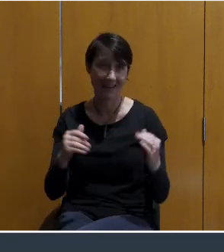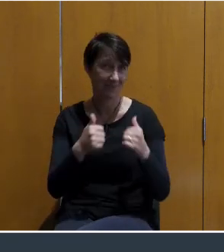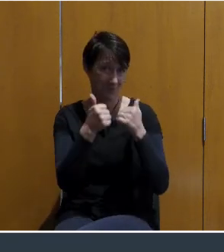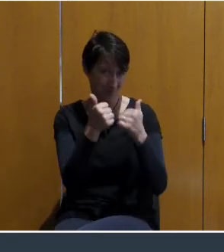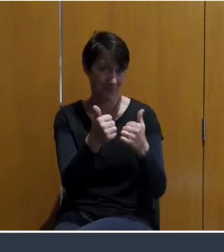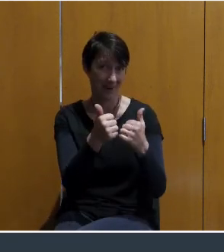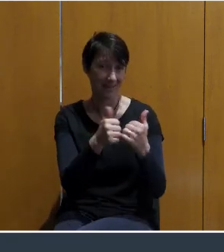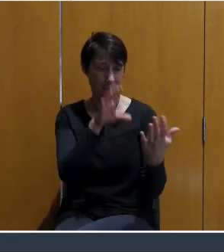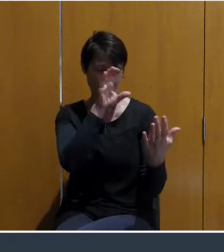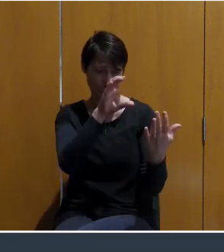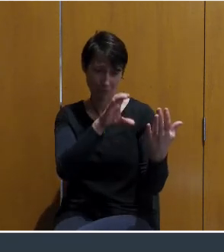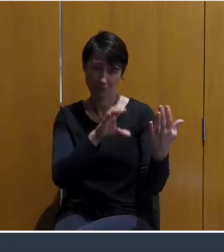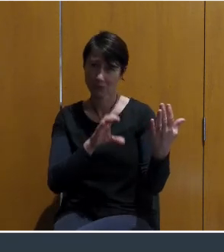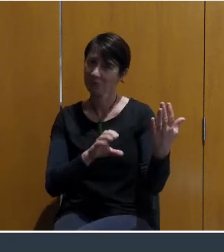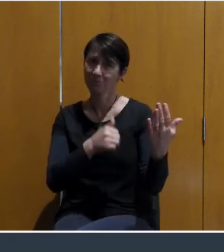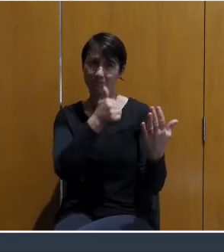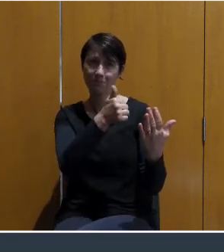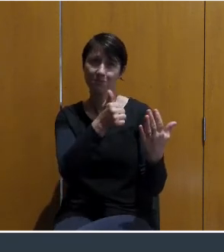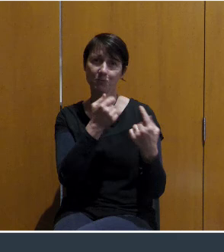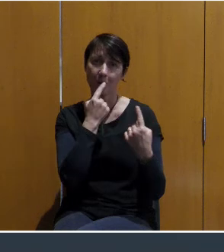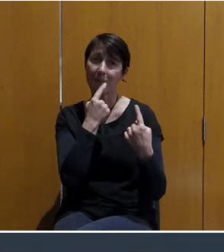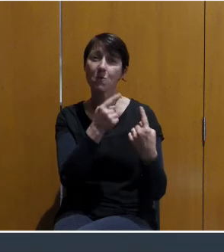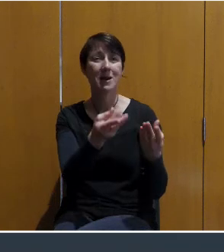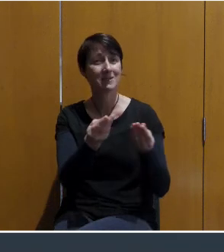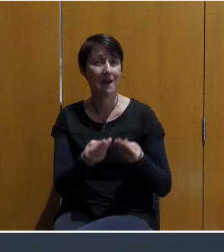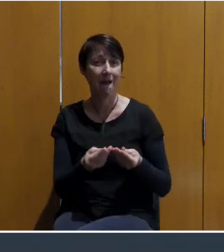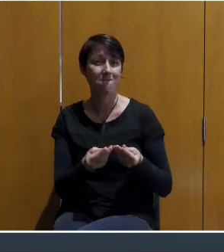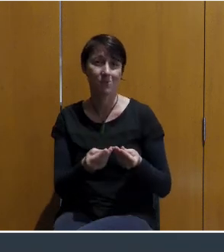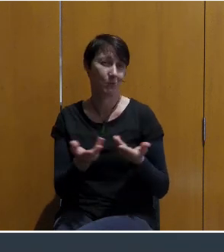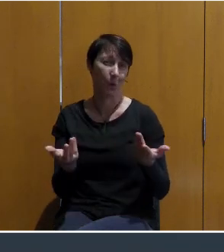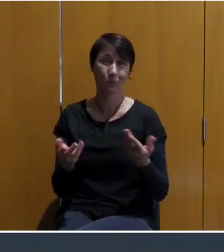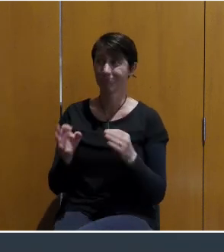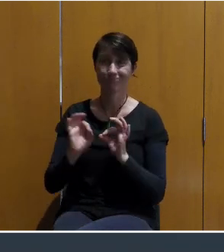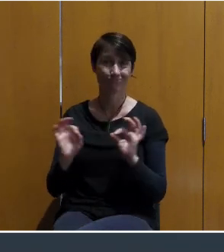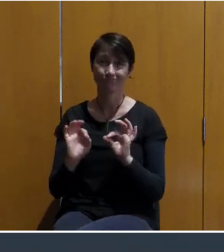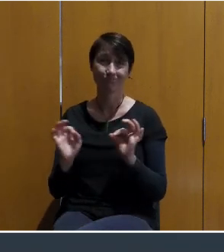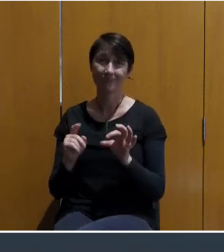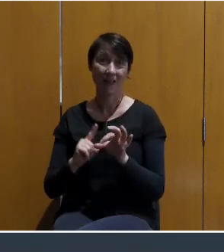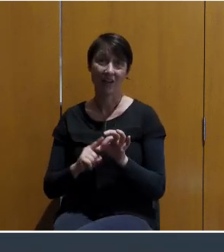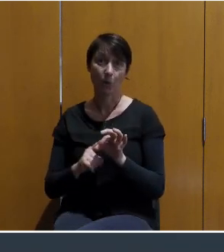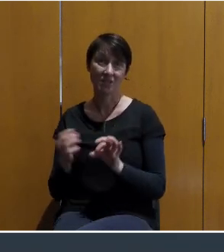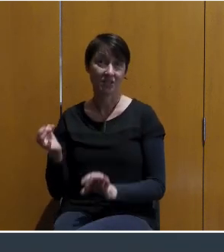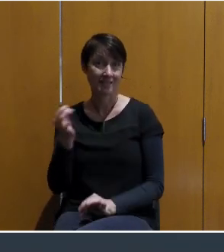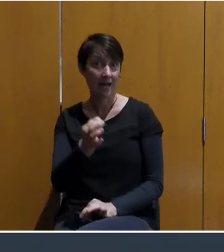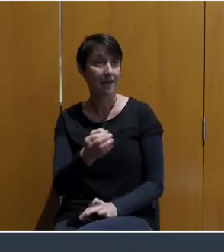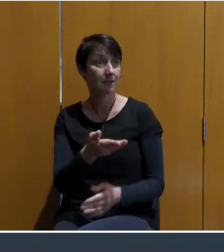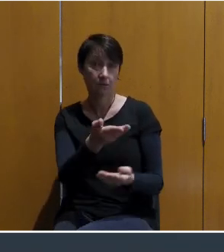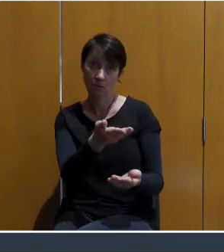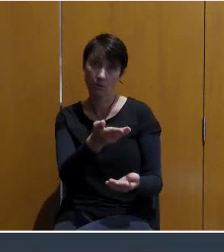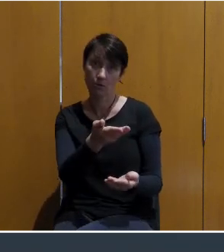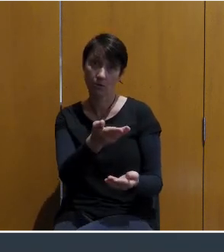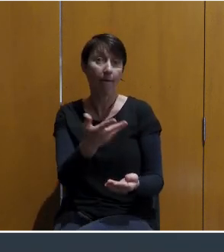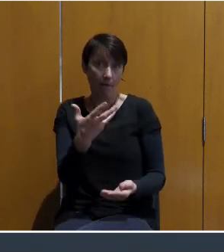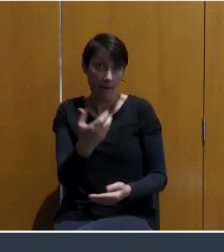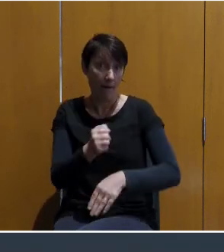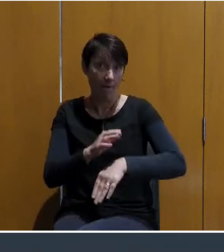we're consulting on. So it doesn't appear that there are any questions. So if you did want to use a little bit of